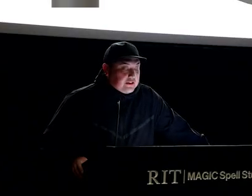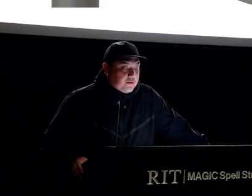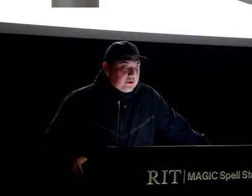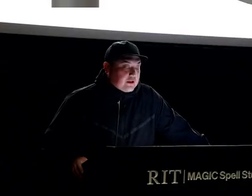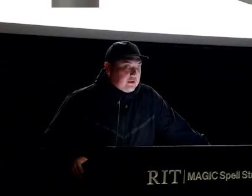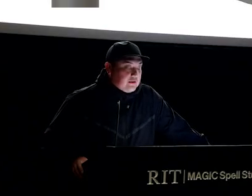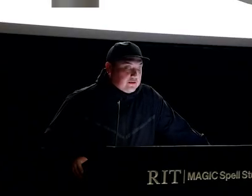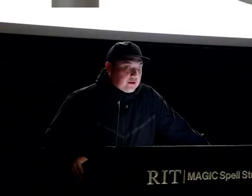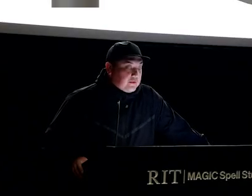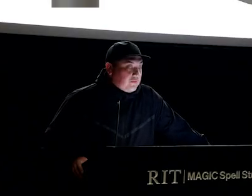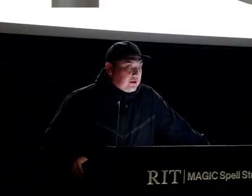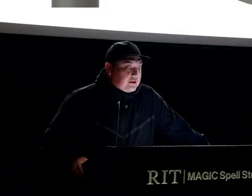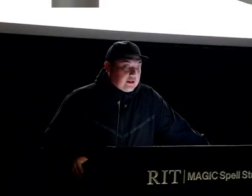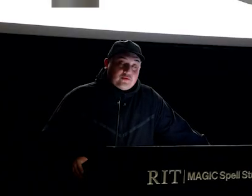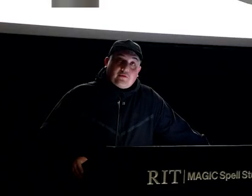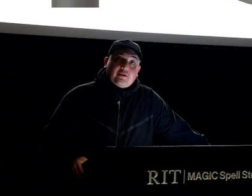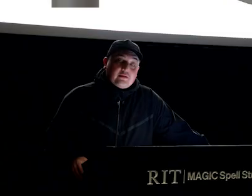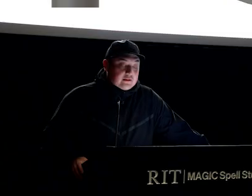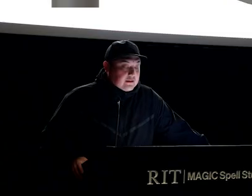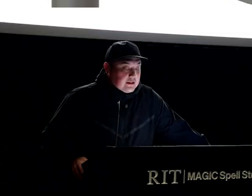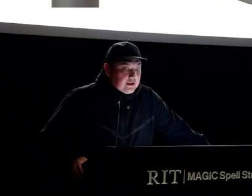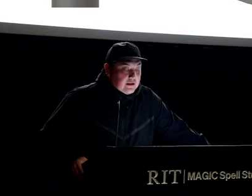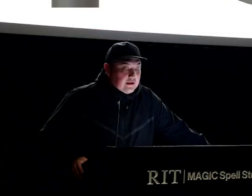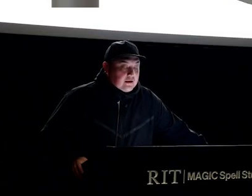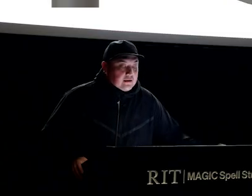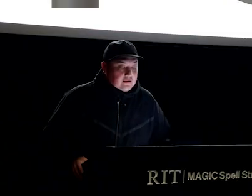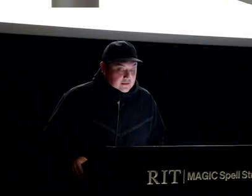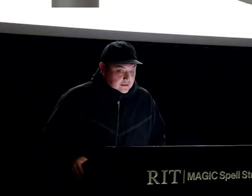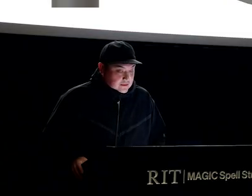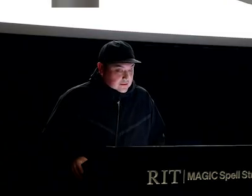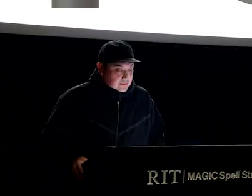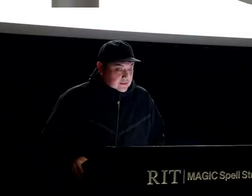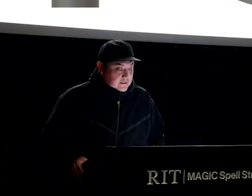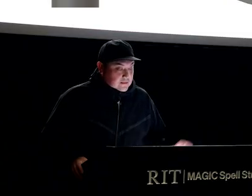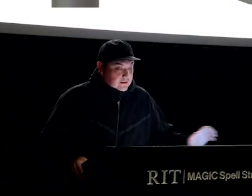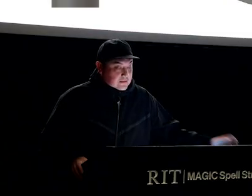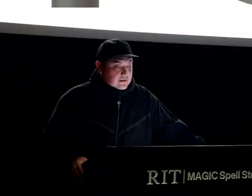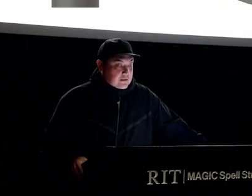show in detail, but does anyone want to guess what it is?